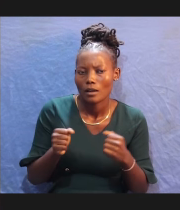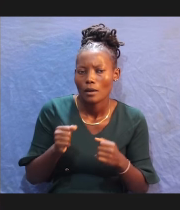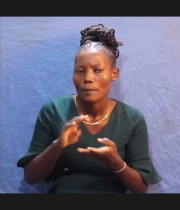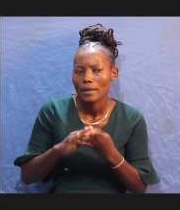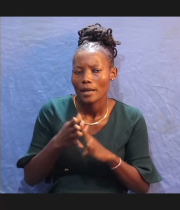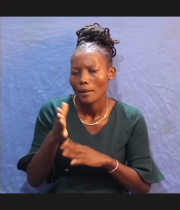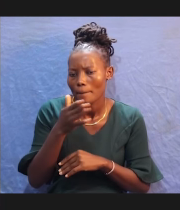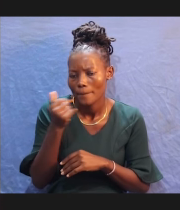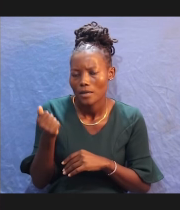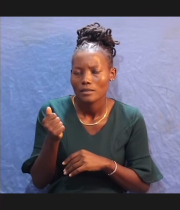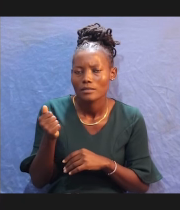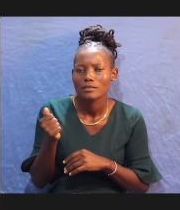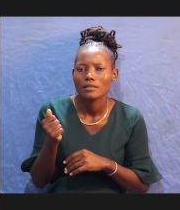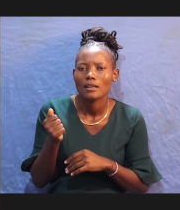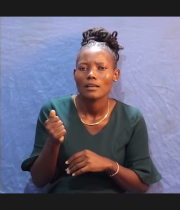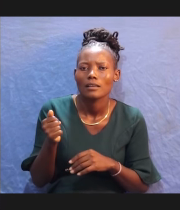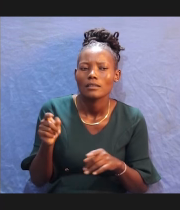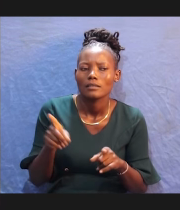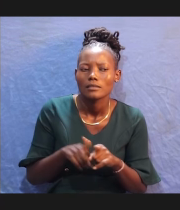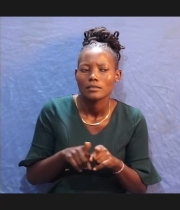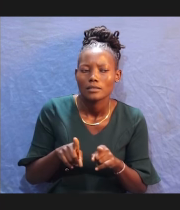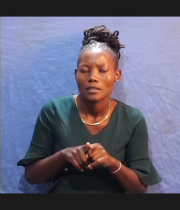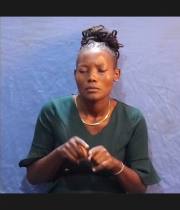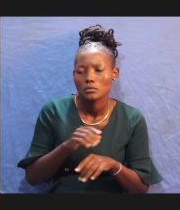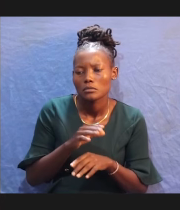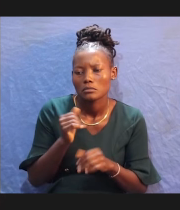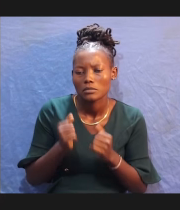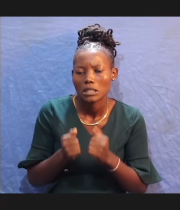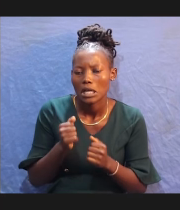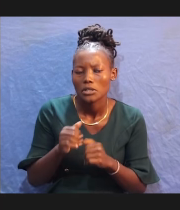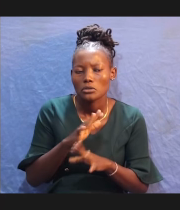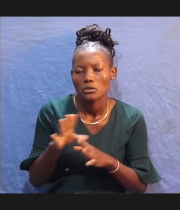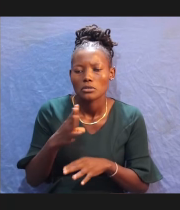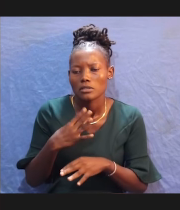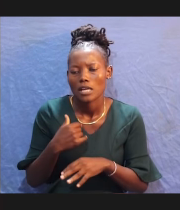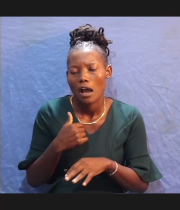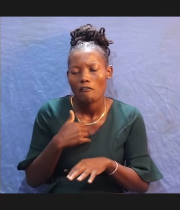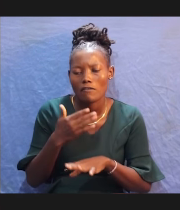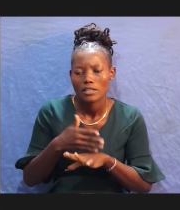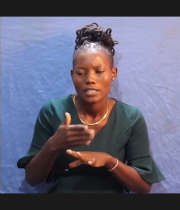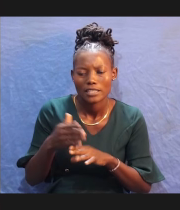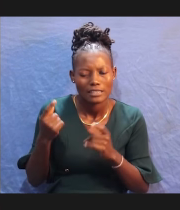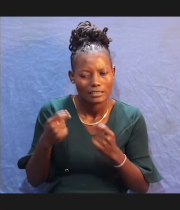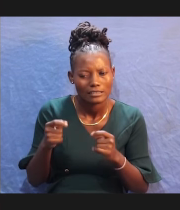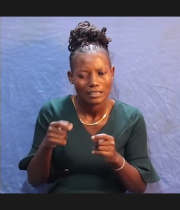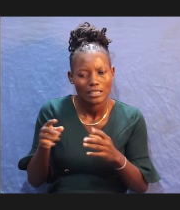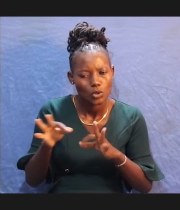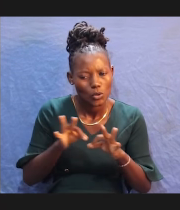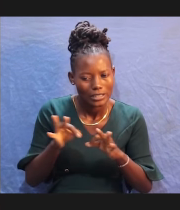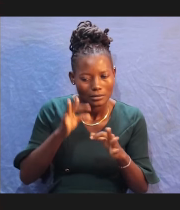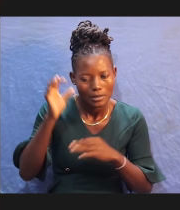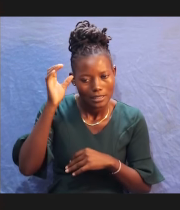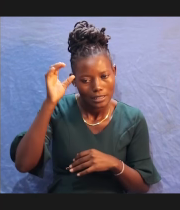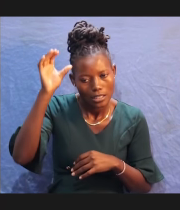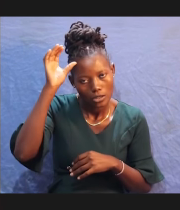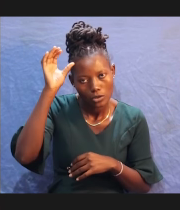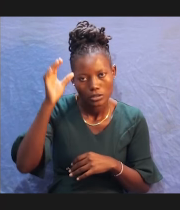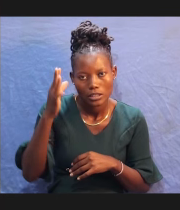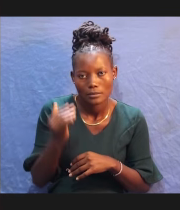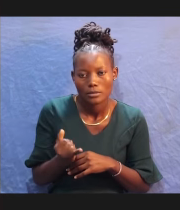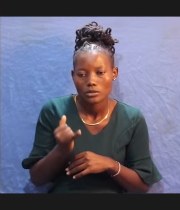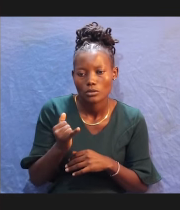runner afterwards, or you to be better so you won't have injured. So just try to explain the concept of what